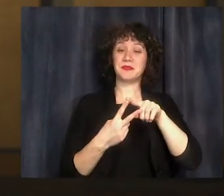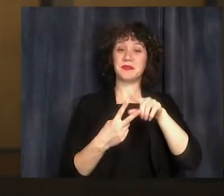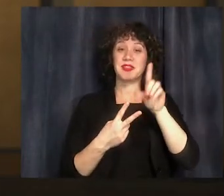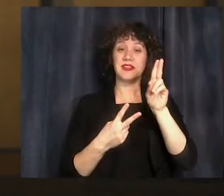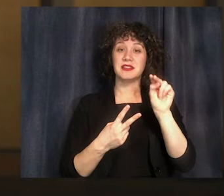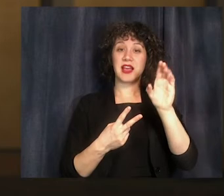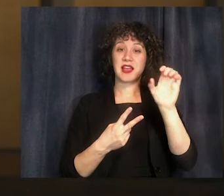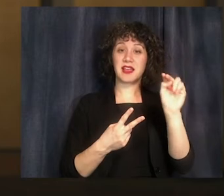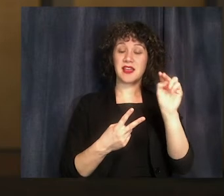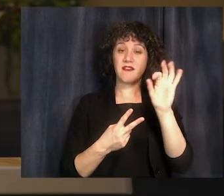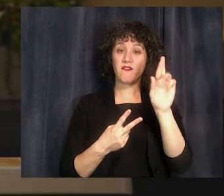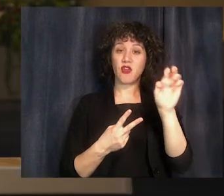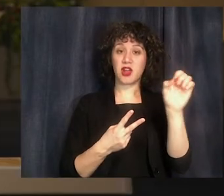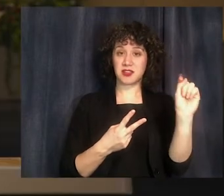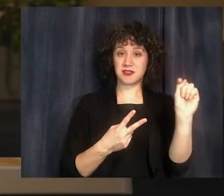Duncan Forrest.